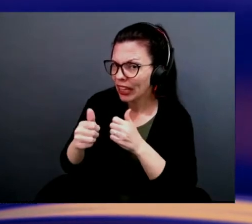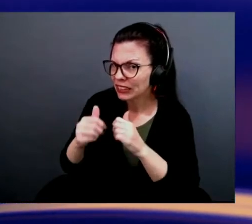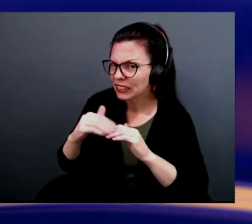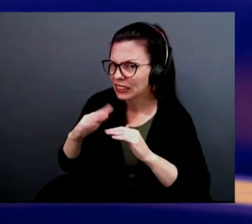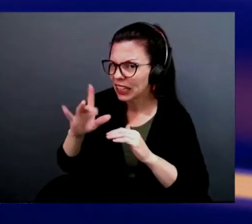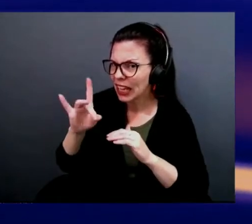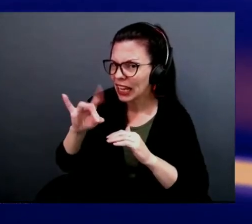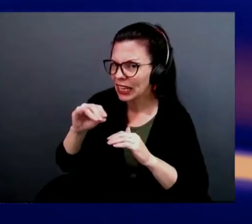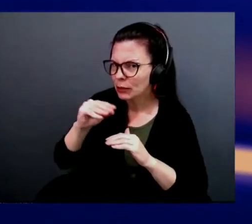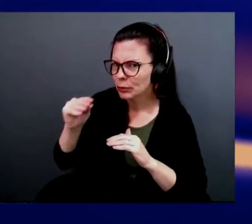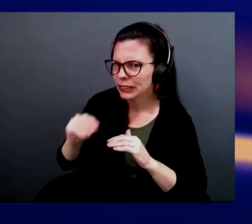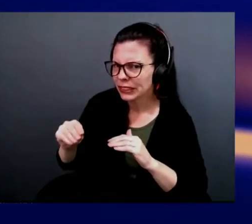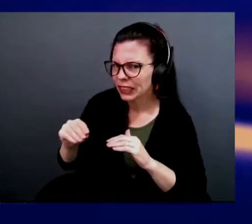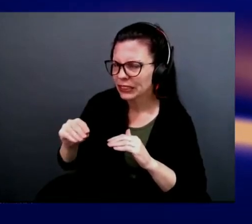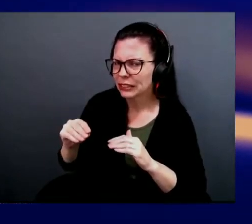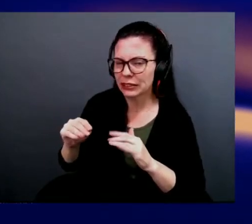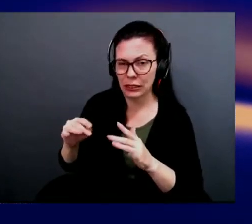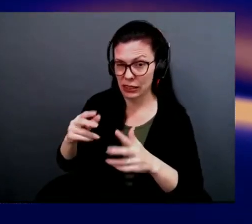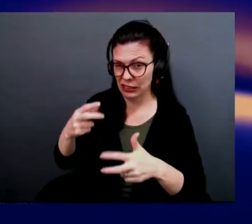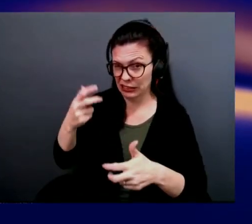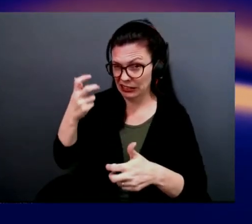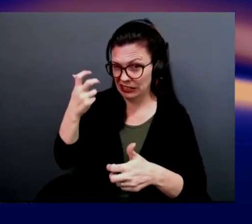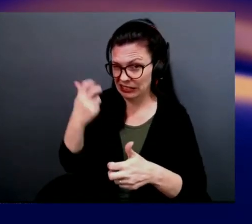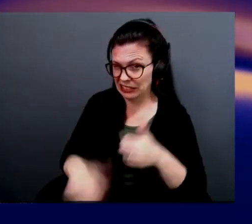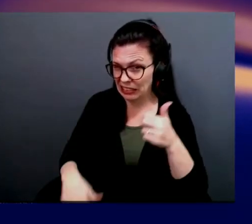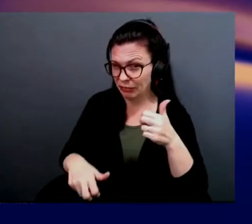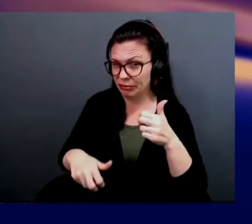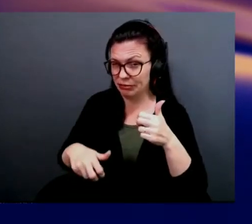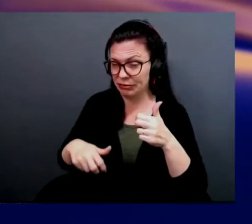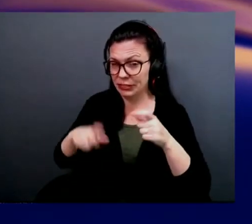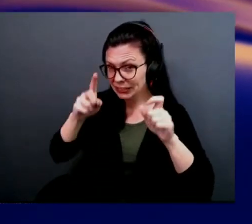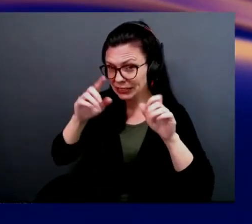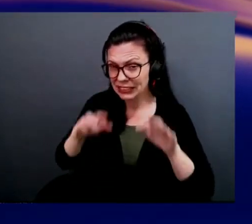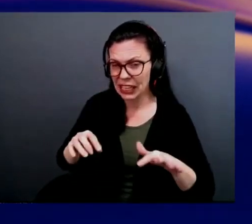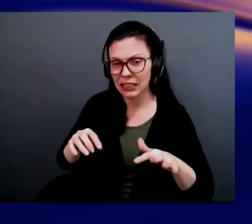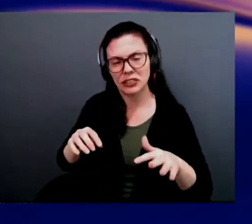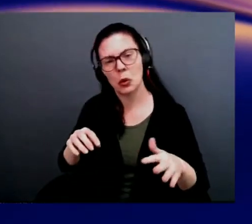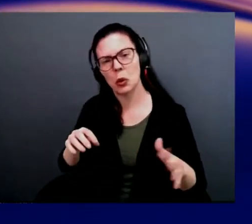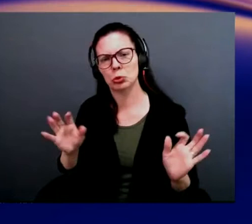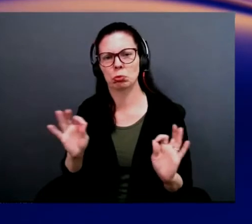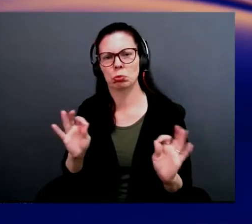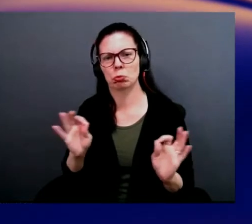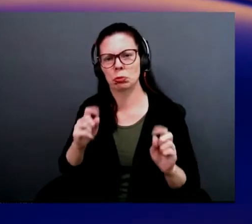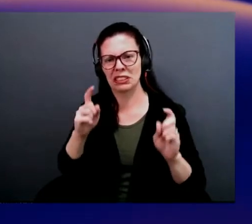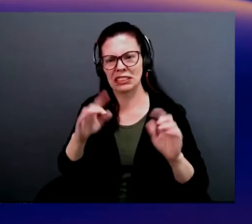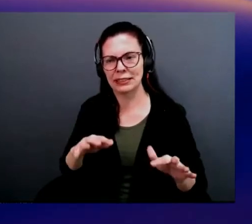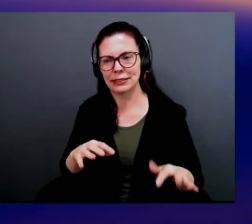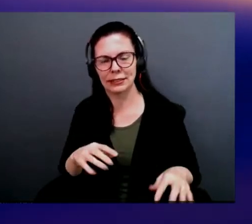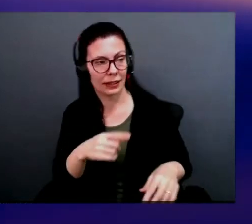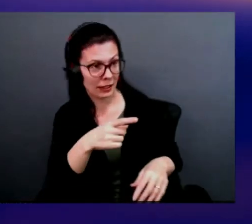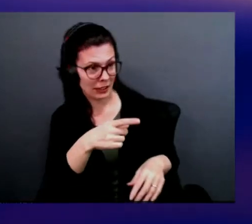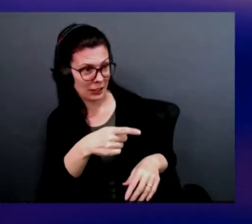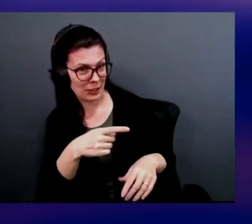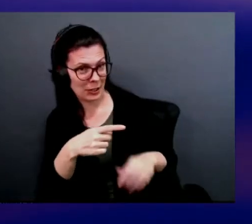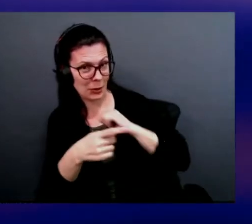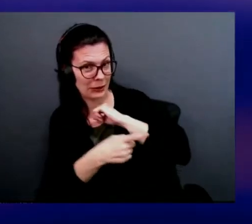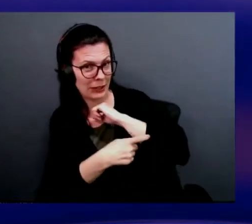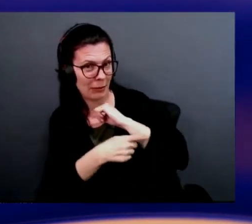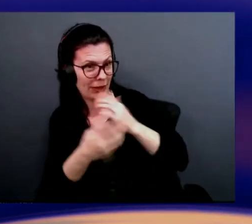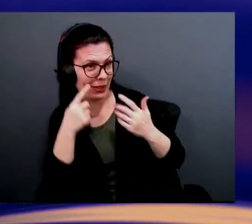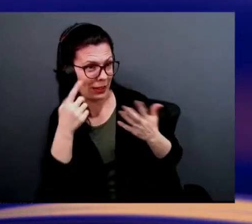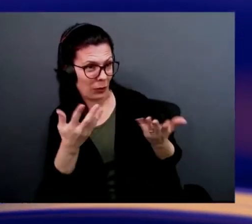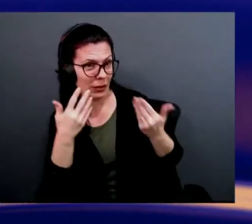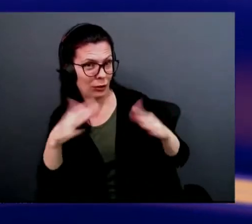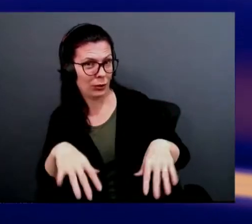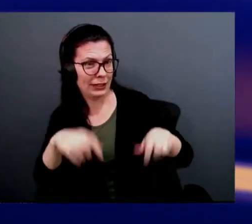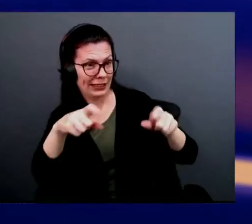better. How tough are these? Good. Are they really tough? Are you thinking about taking one of these? I kind of want a badge